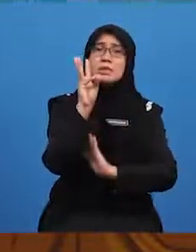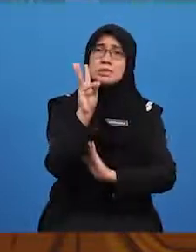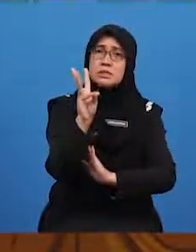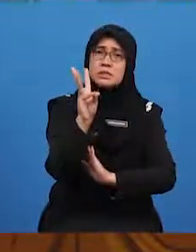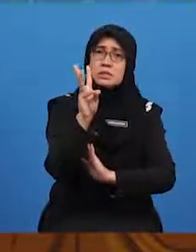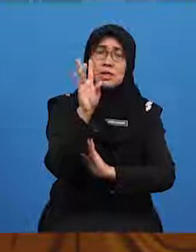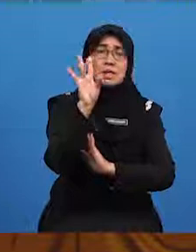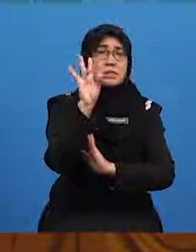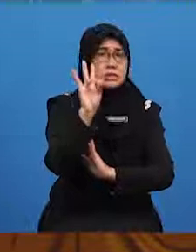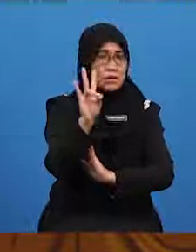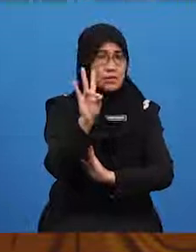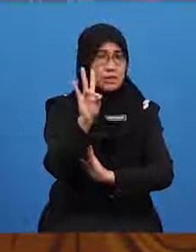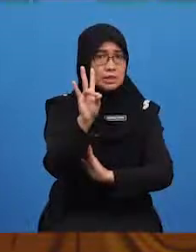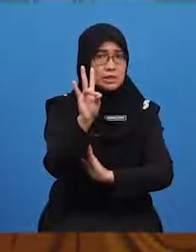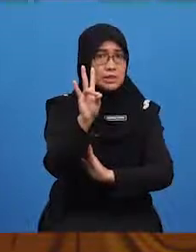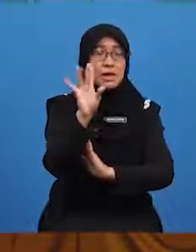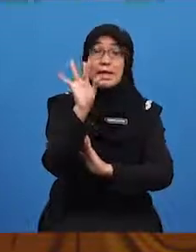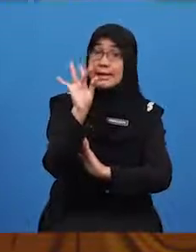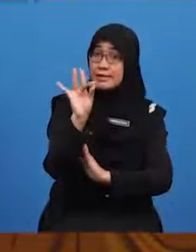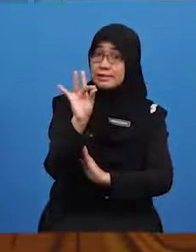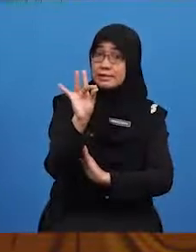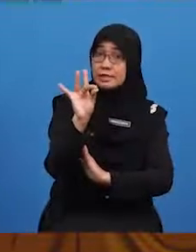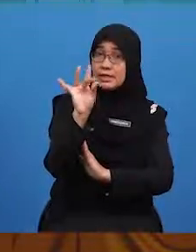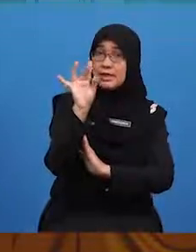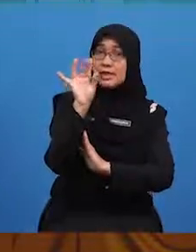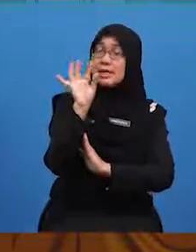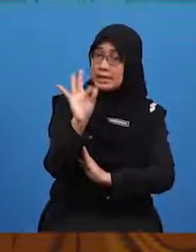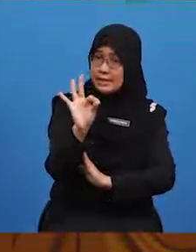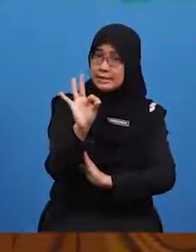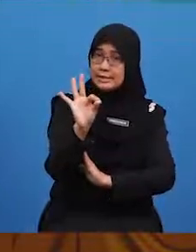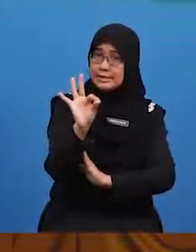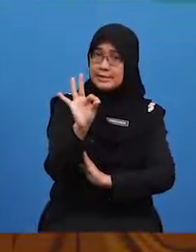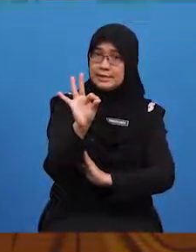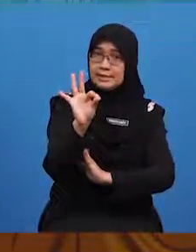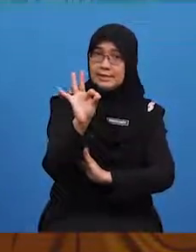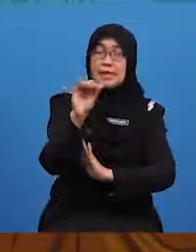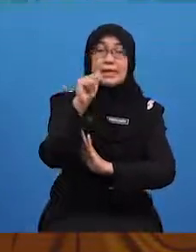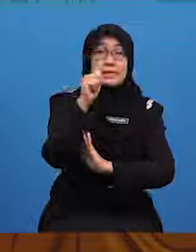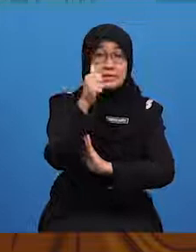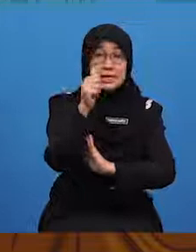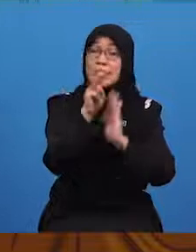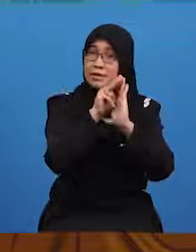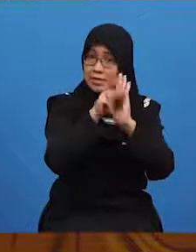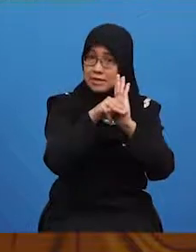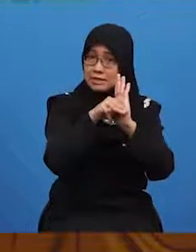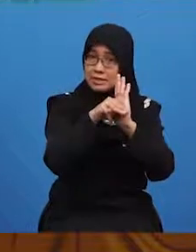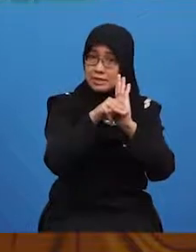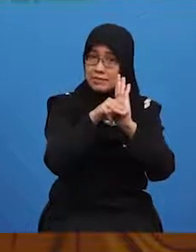4, 5 minutes, 6, 7,